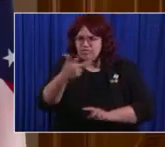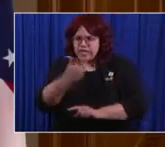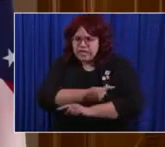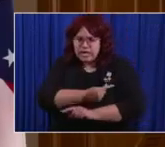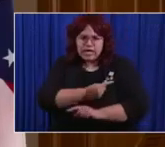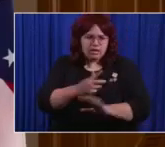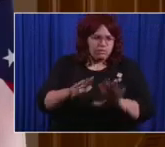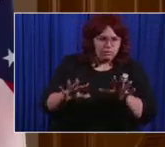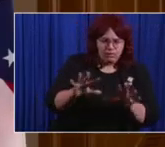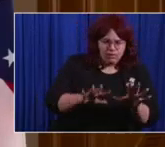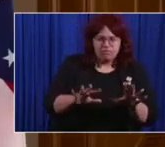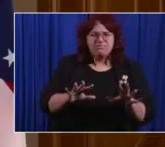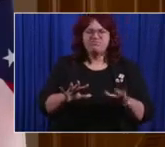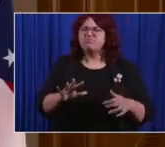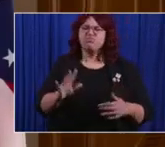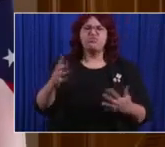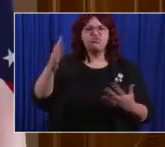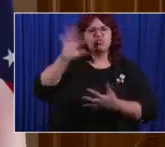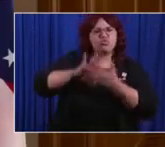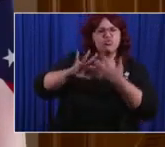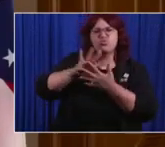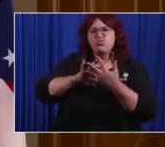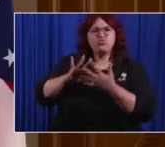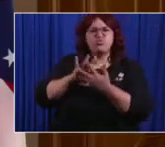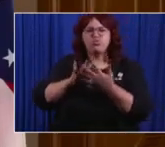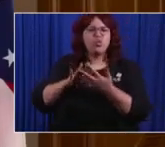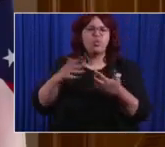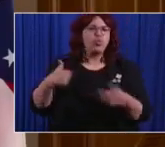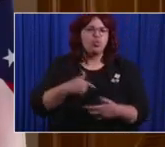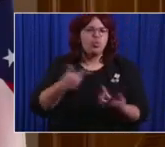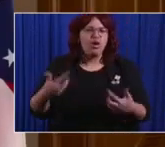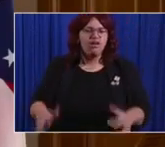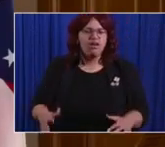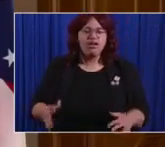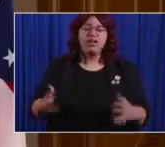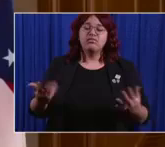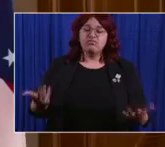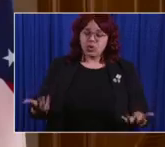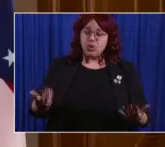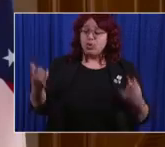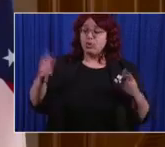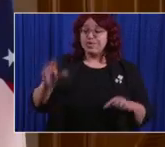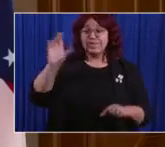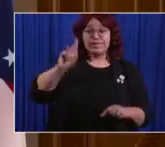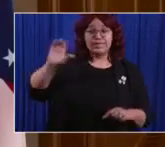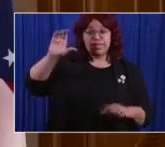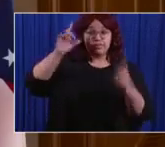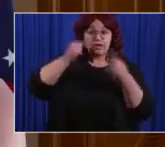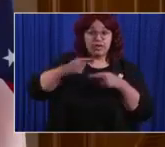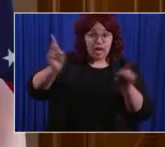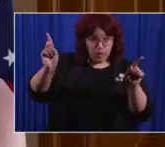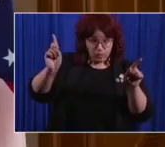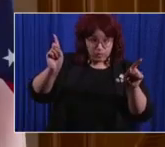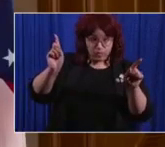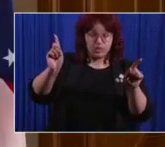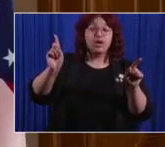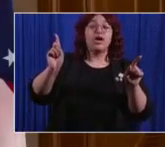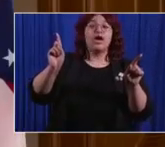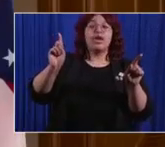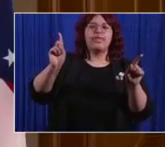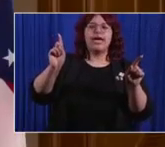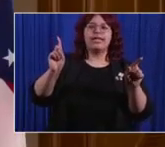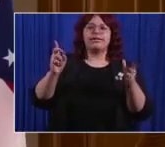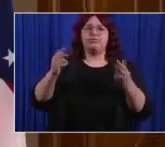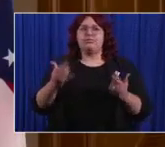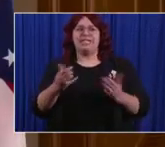said, there was a lot of confusion out there. So Andy, what we've tried to do is conform our orders and